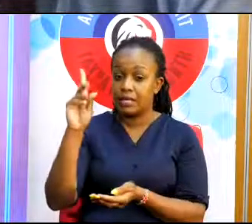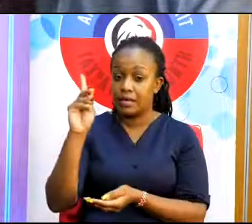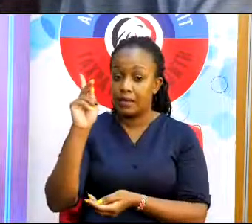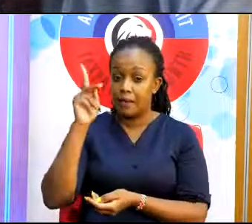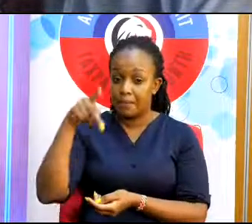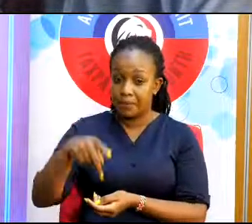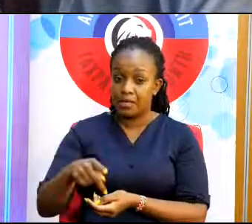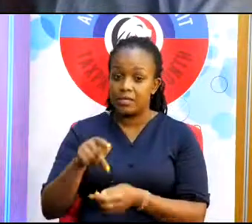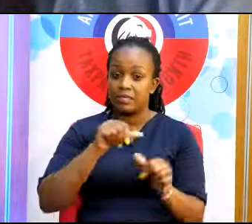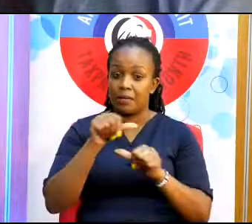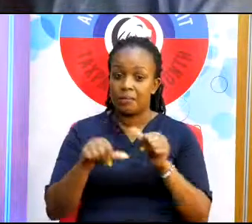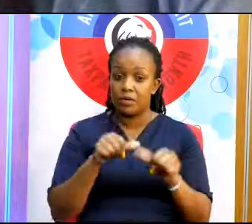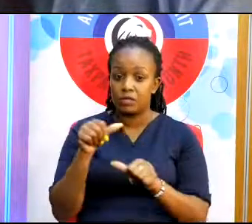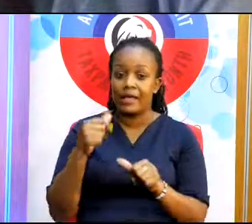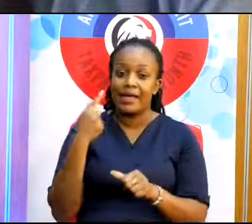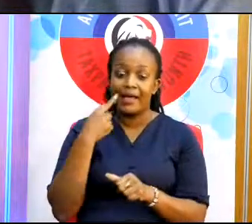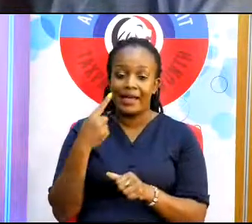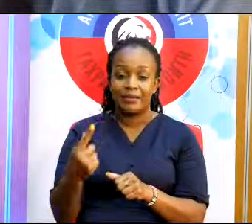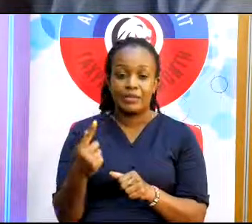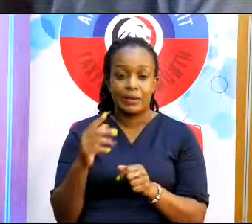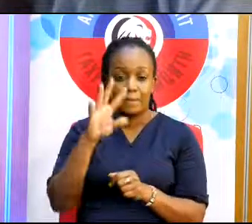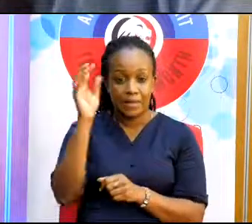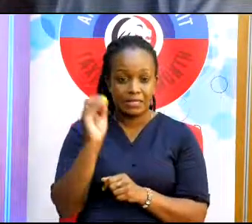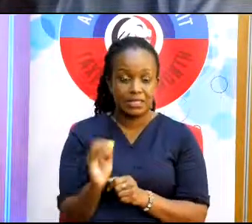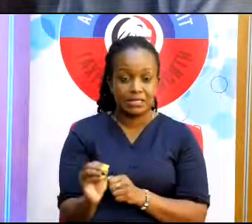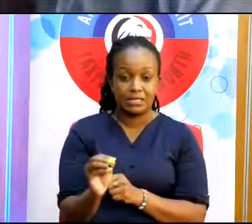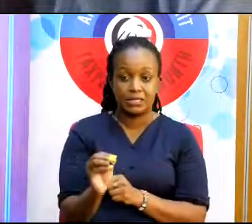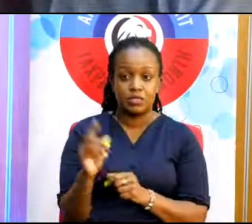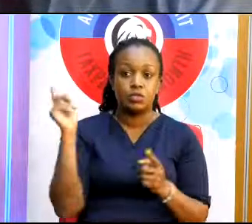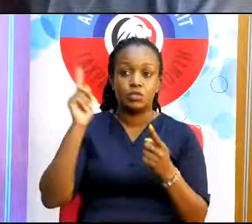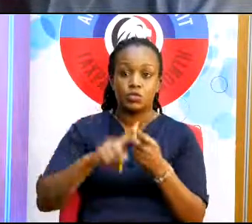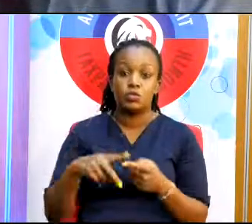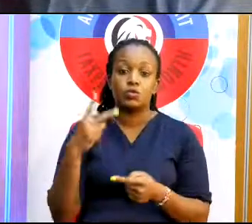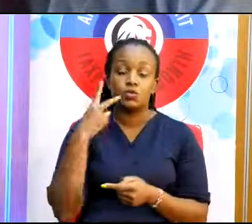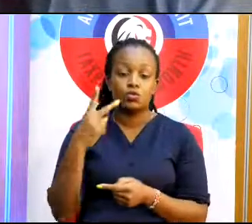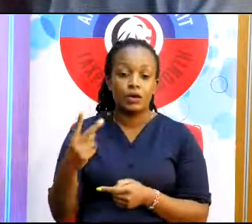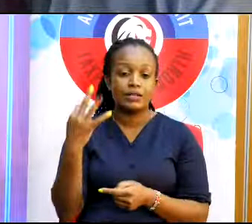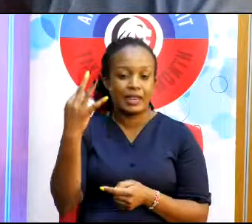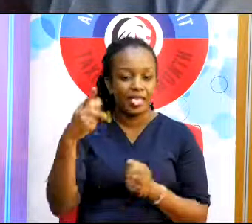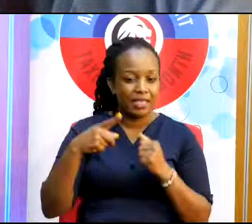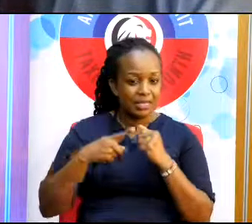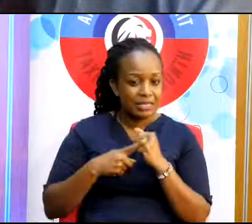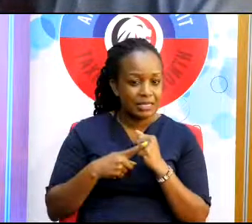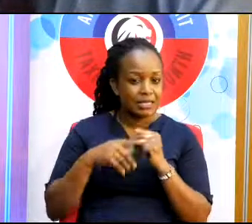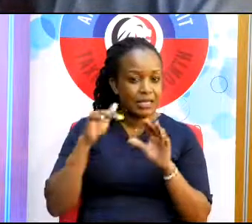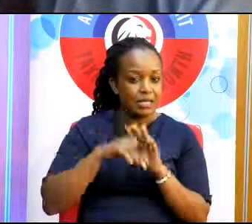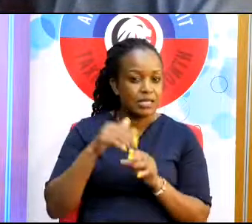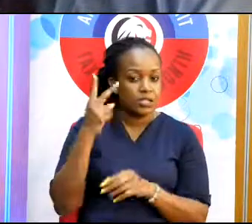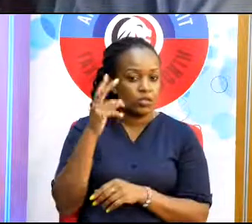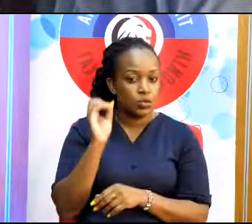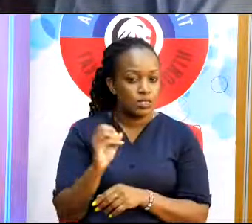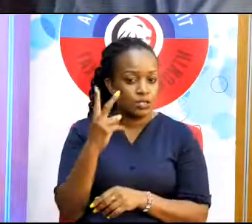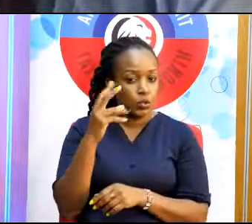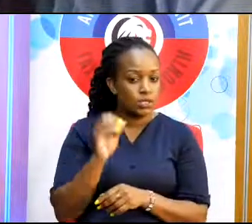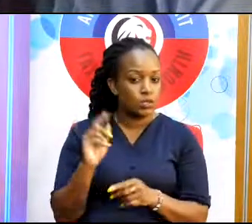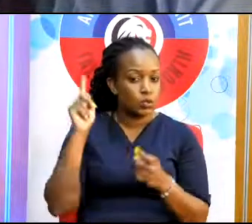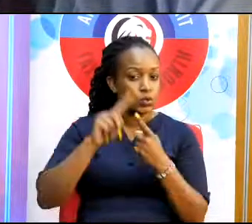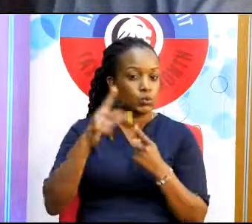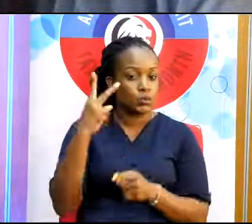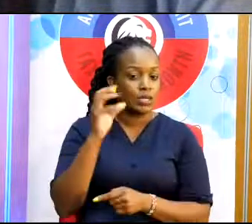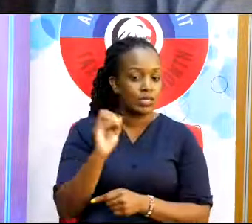between 171 billion to 236 billion in 2020 to 2021. In other